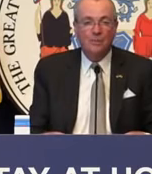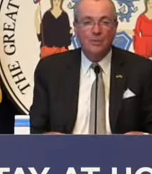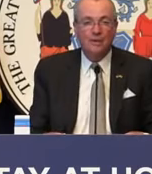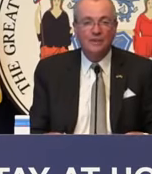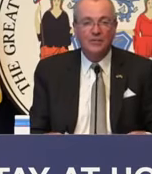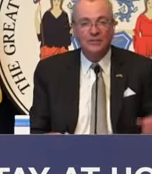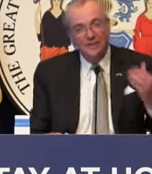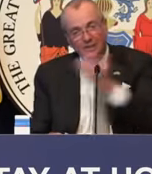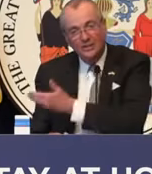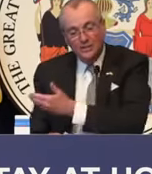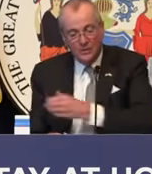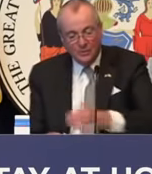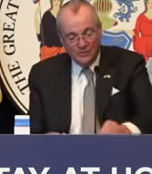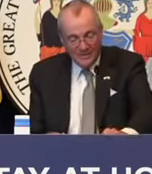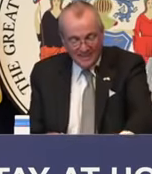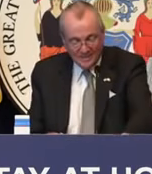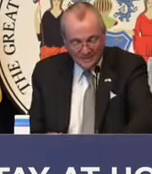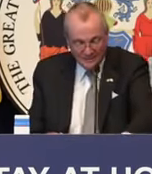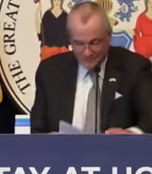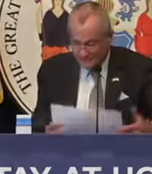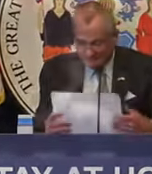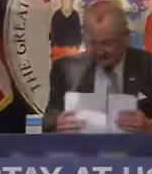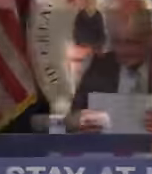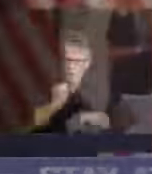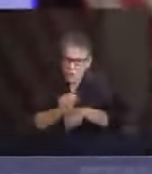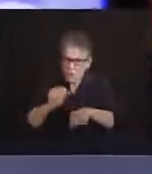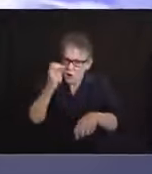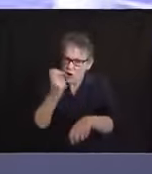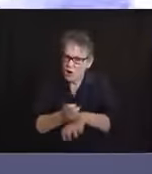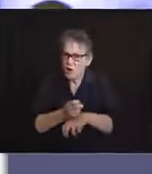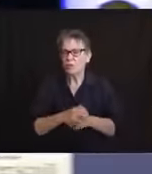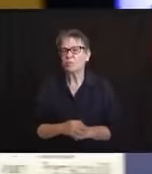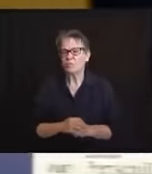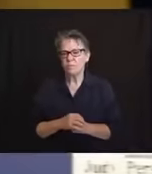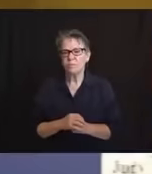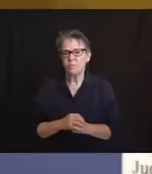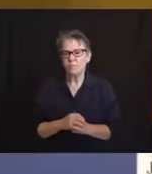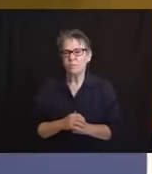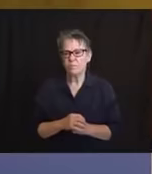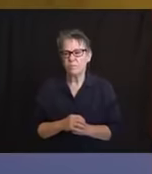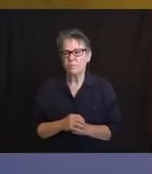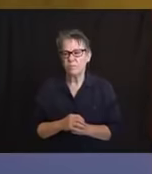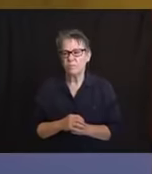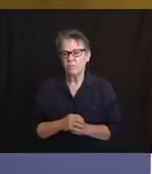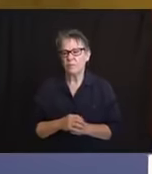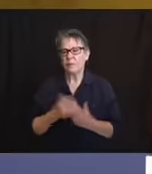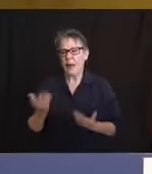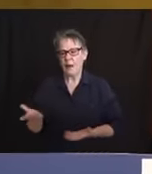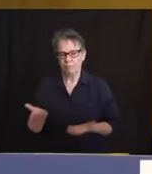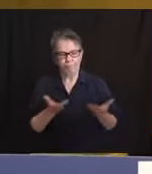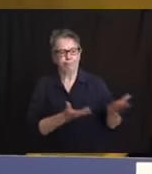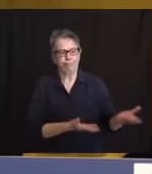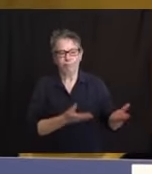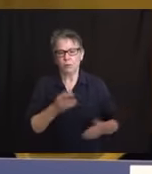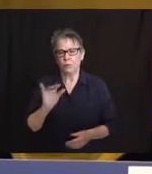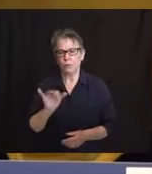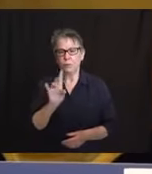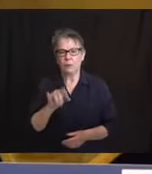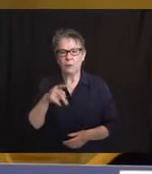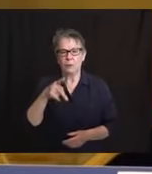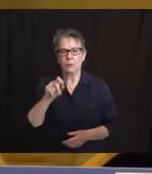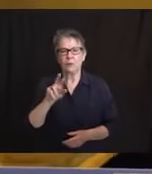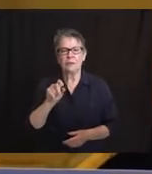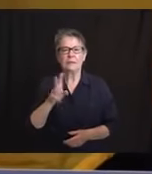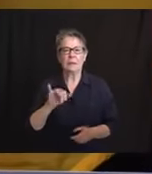of our Department of Health, Judy Persichilli. Thank you, Governor, and good afternoon. Well, as the Governor shared, residents have done